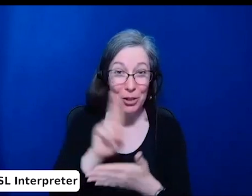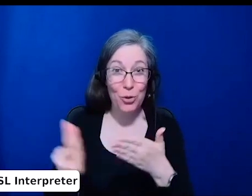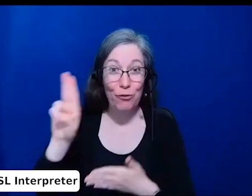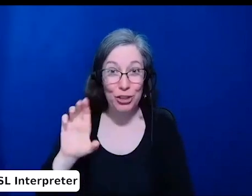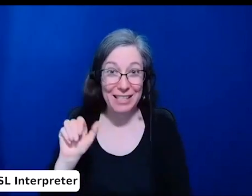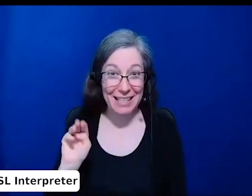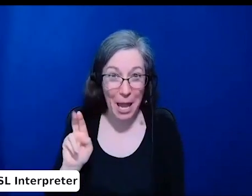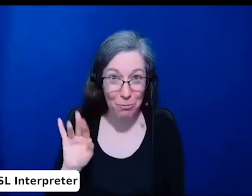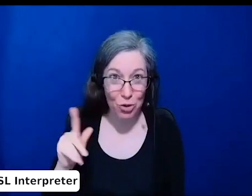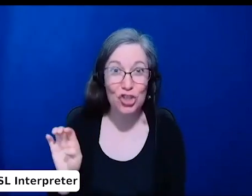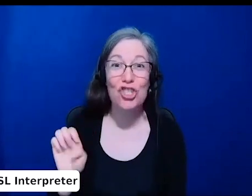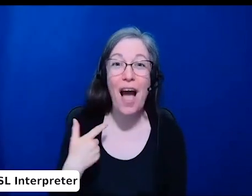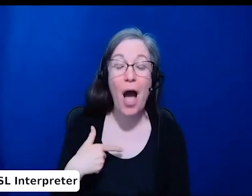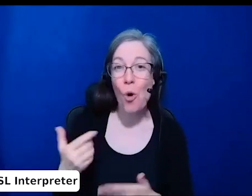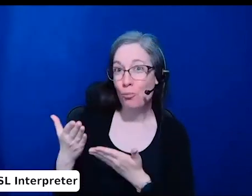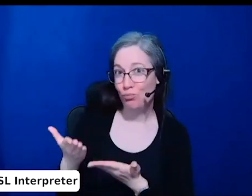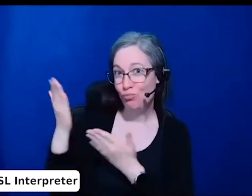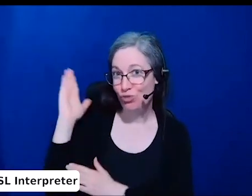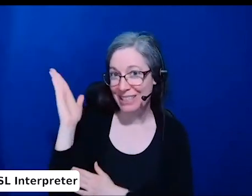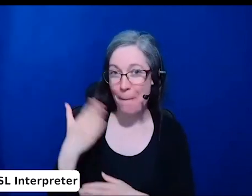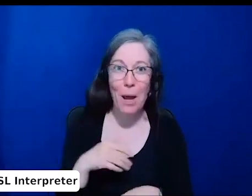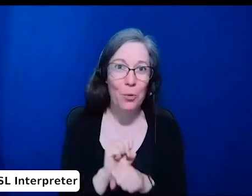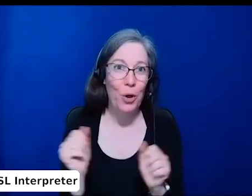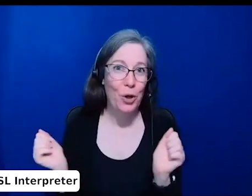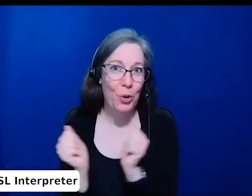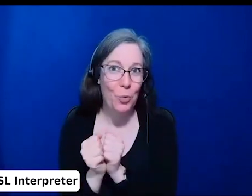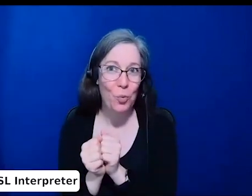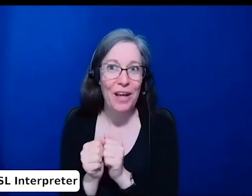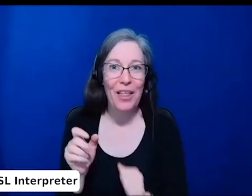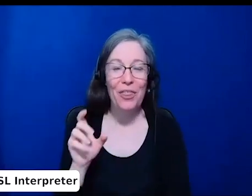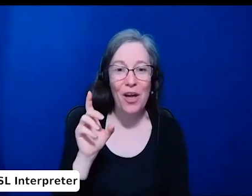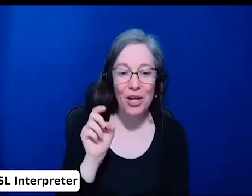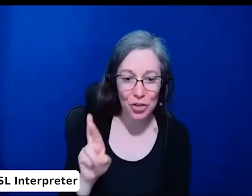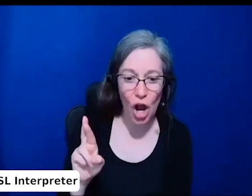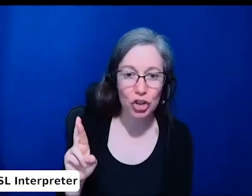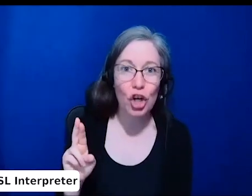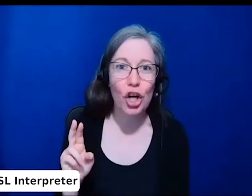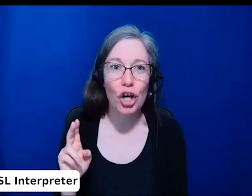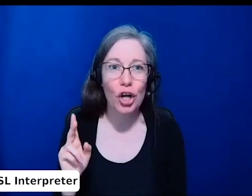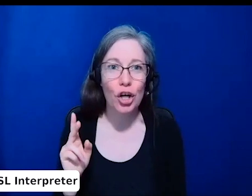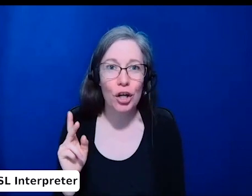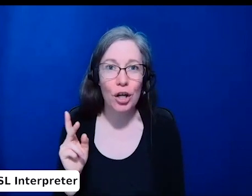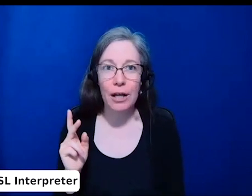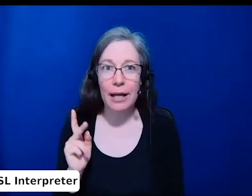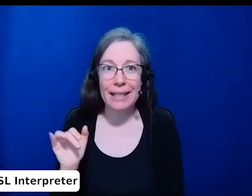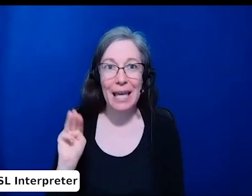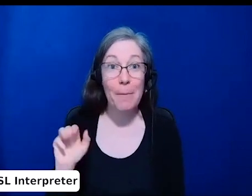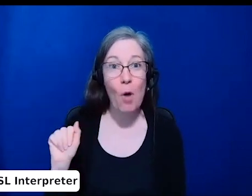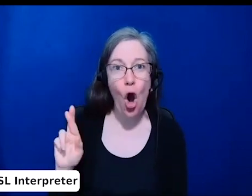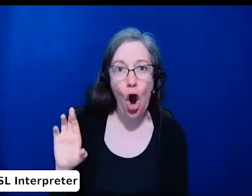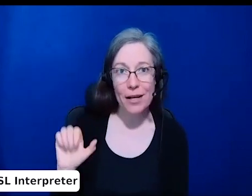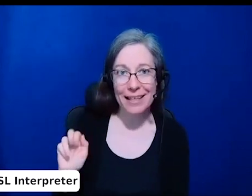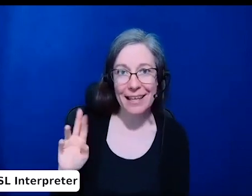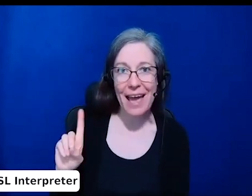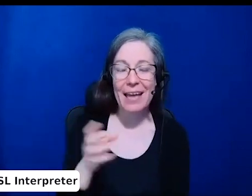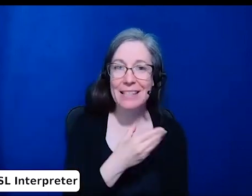going to be presenting work that I did alongside Dr. Kane and Jessica Stasik regarding data sonifications of astronomy